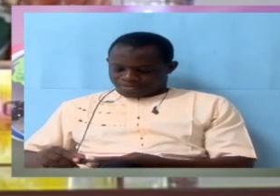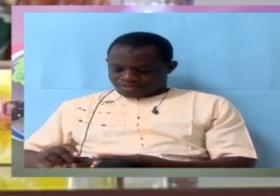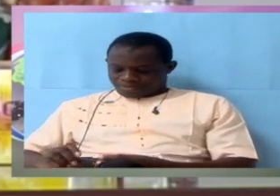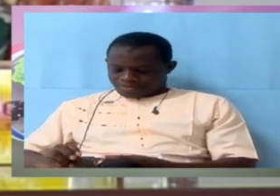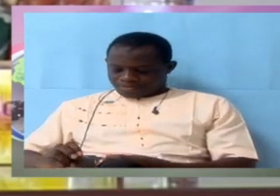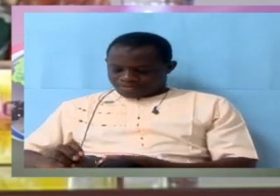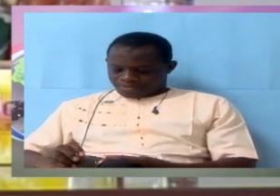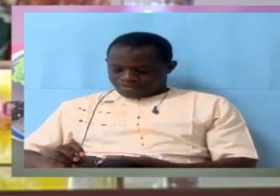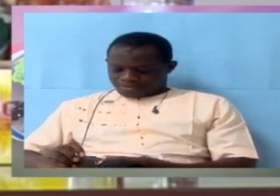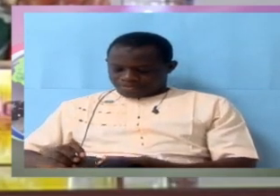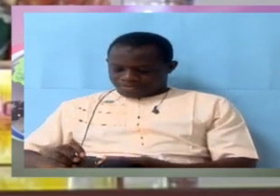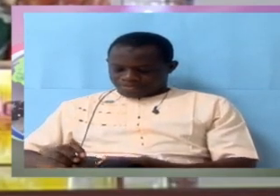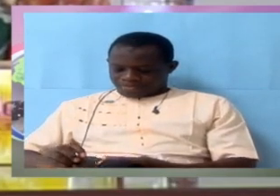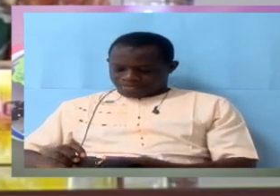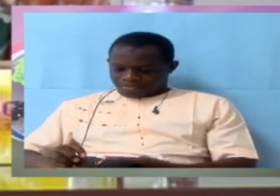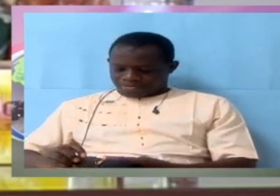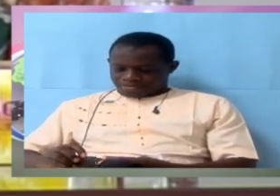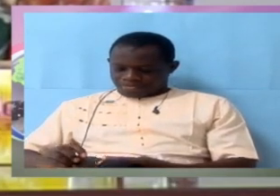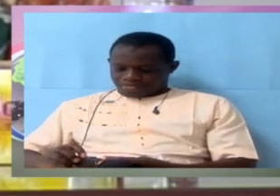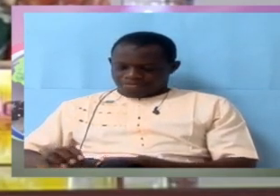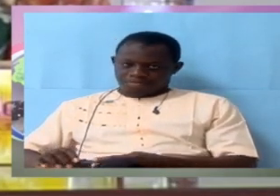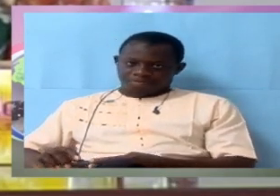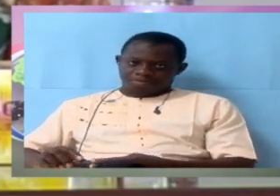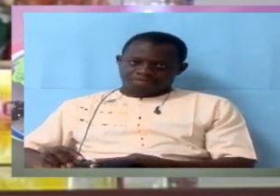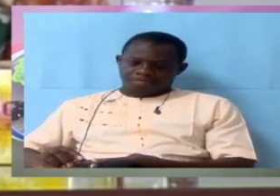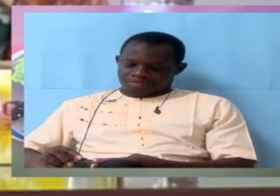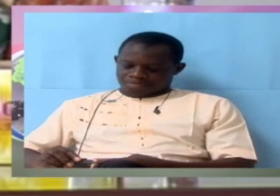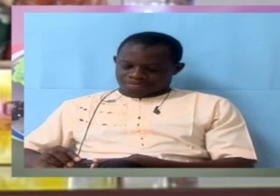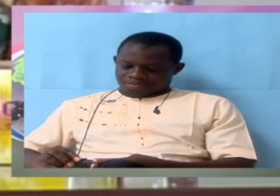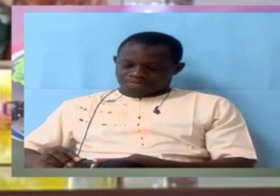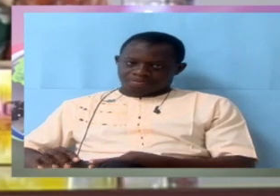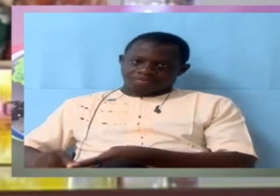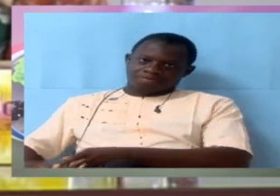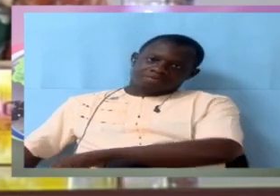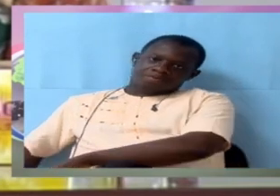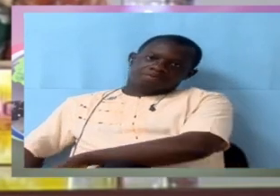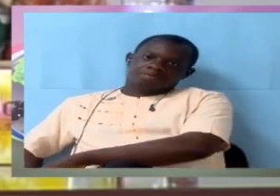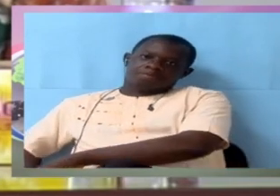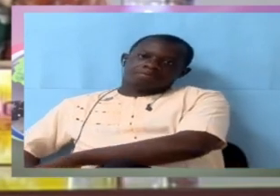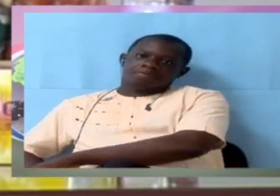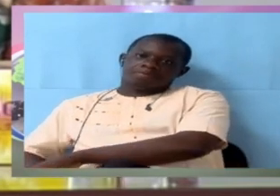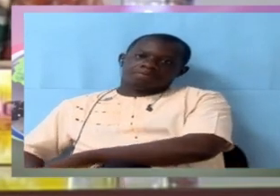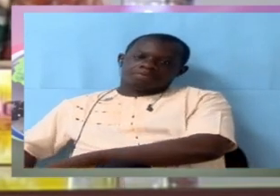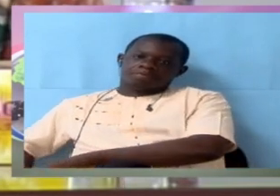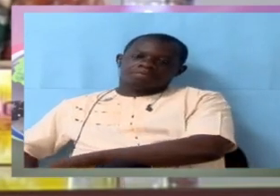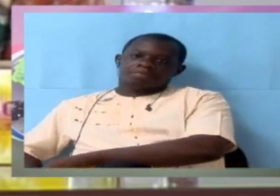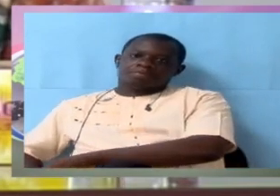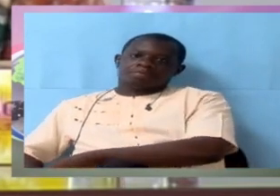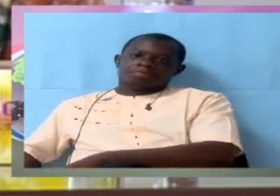We shall talk about your medical health condition before you entered the Presidential Alternative Treatment.